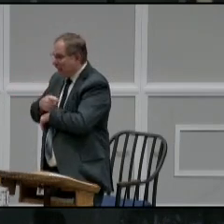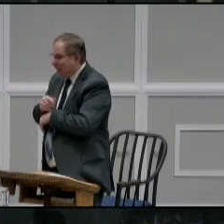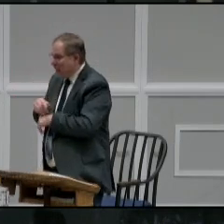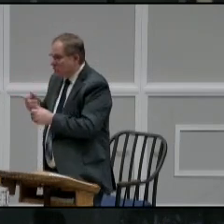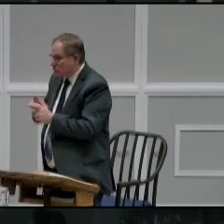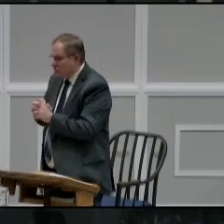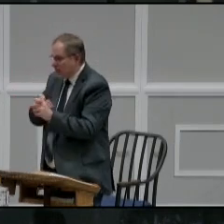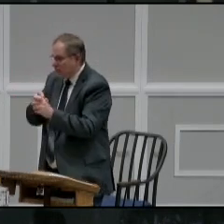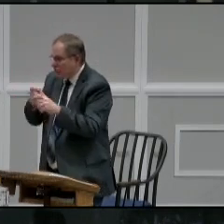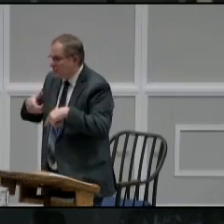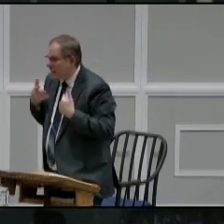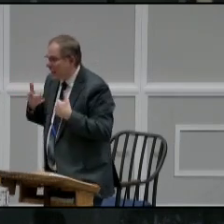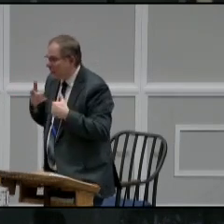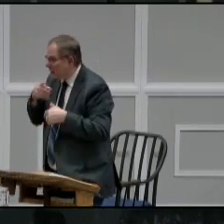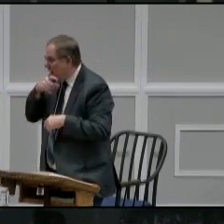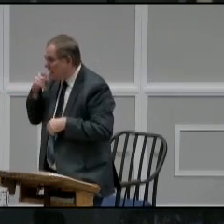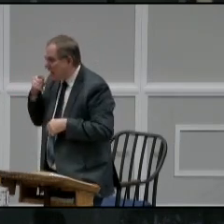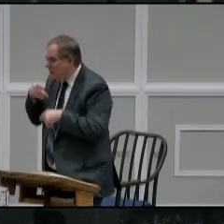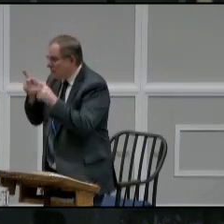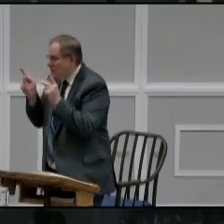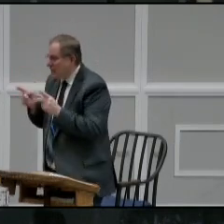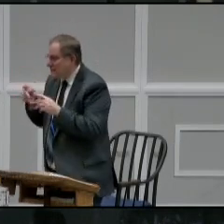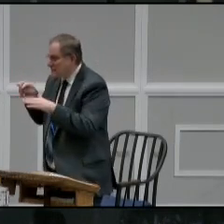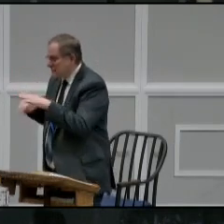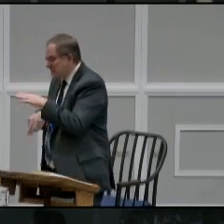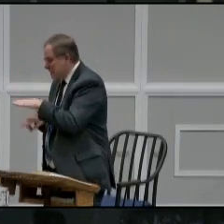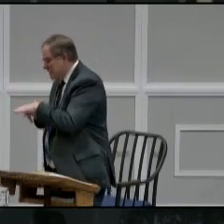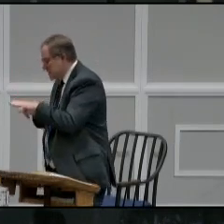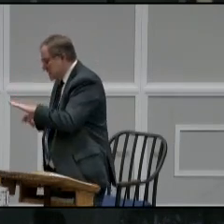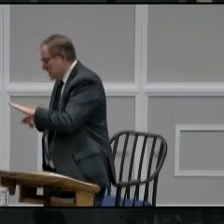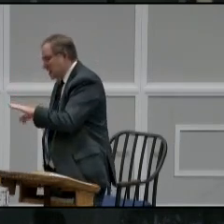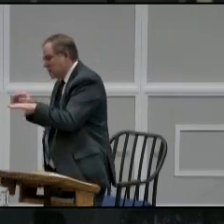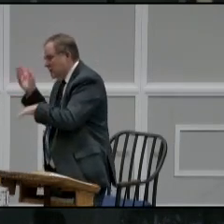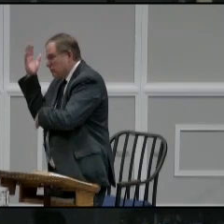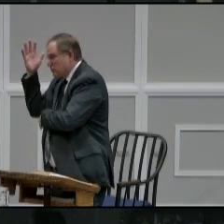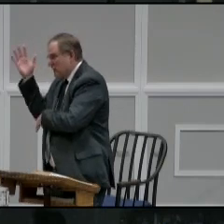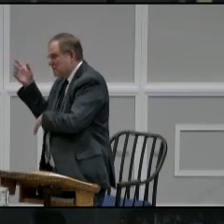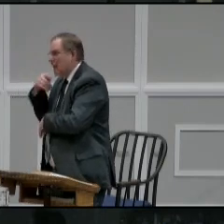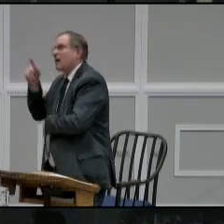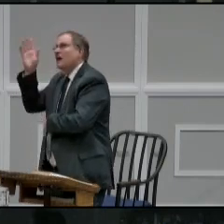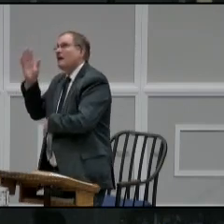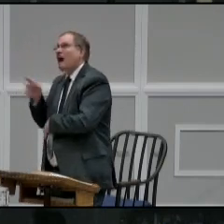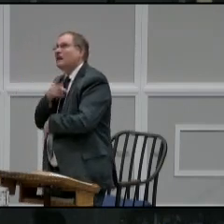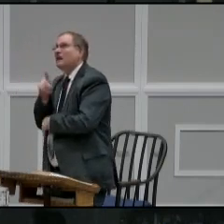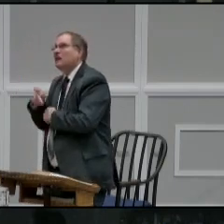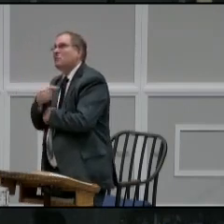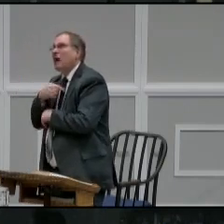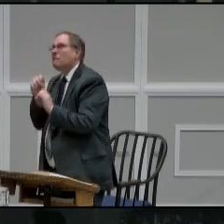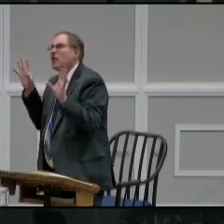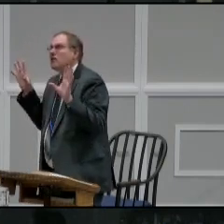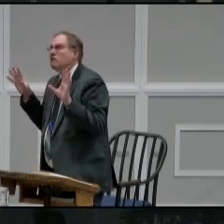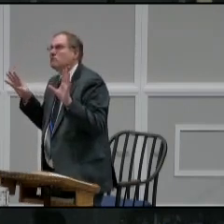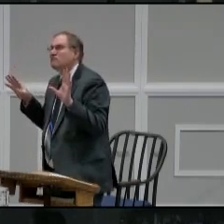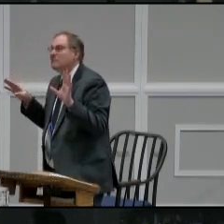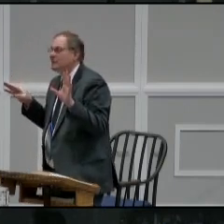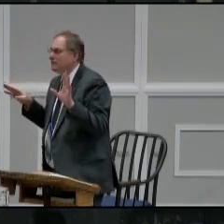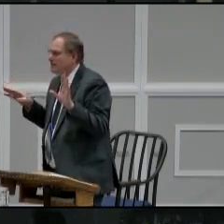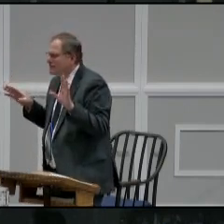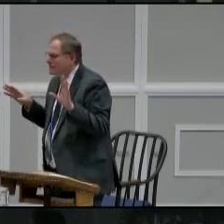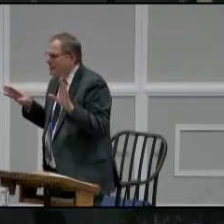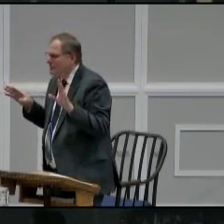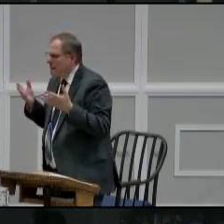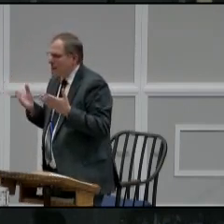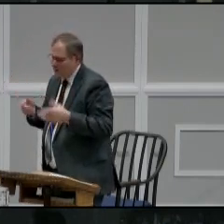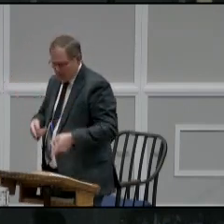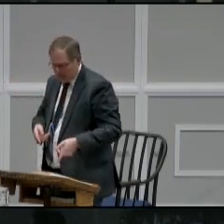the desert, sitting down under a tree and saying, God, kill me, I'm done. What? Maybe they were worn out